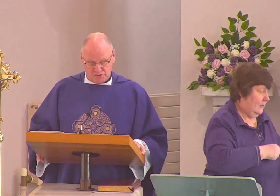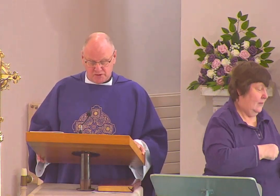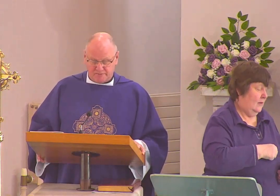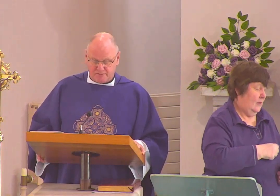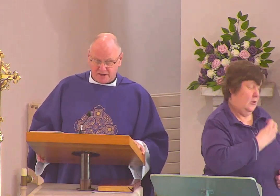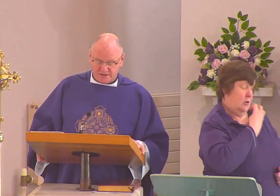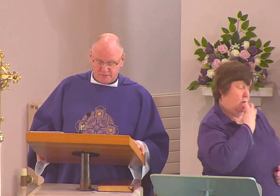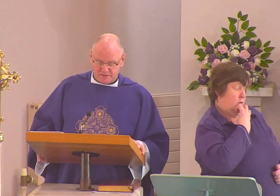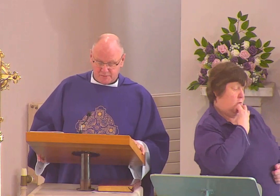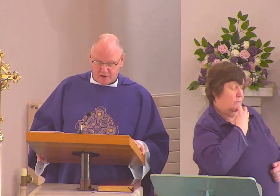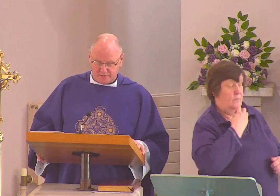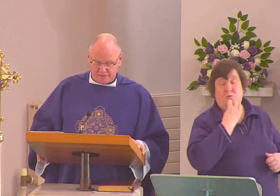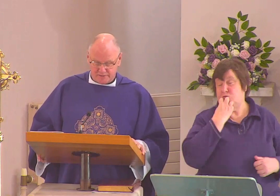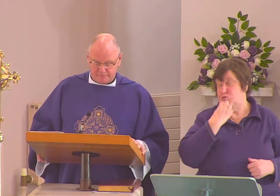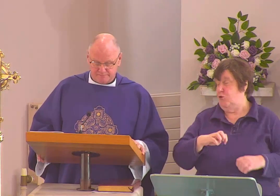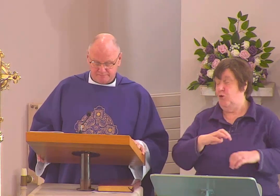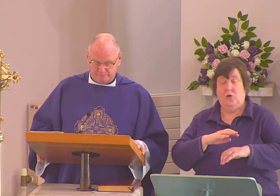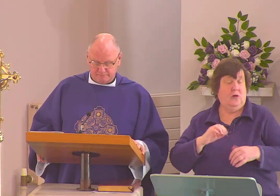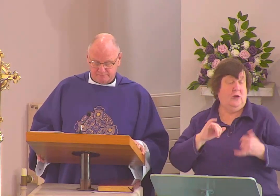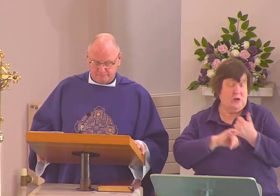Jews are not friends with Samaritans.